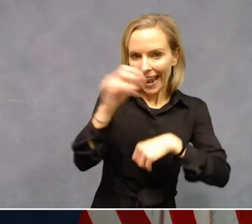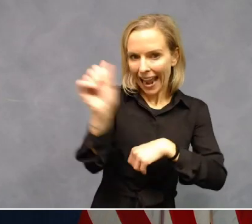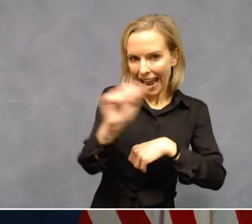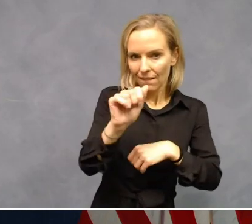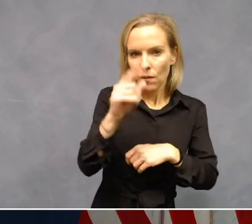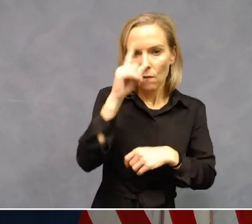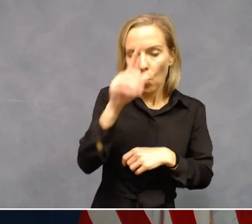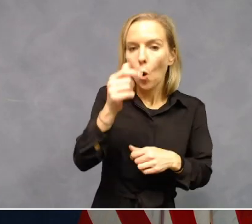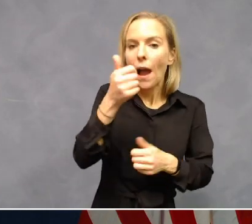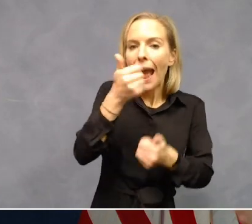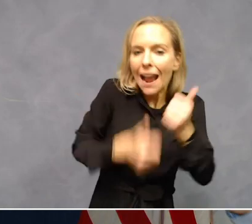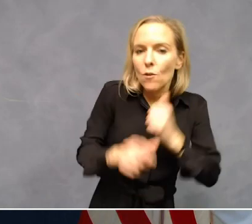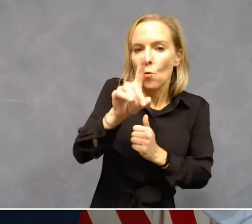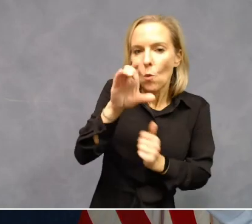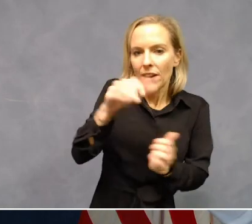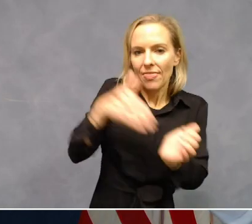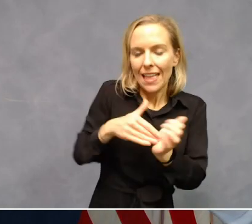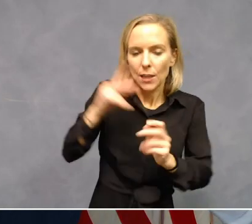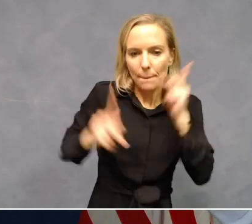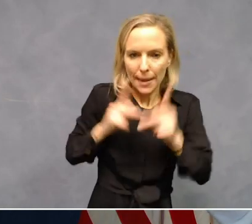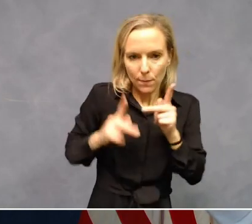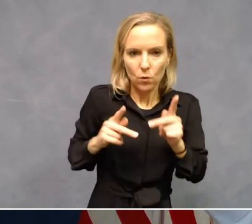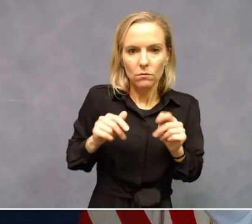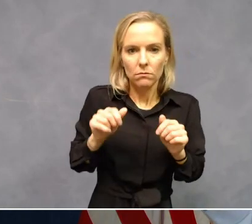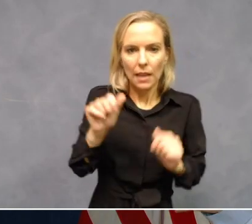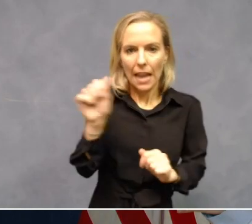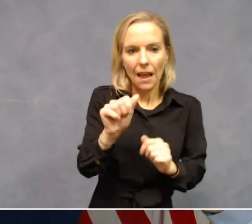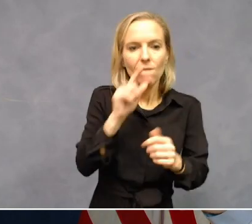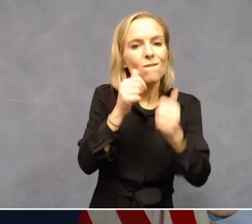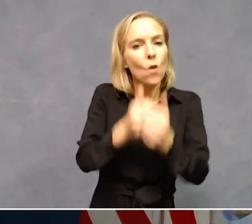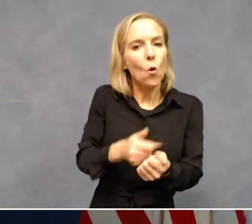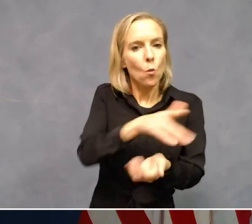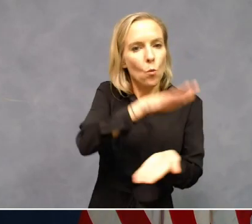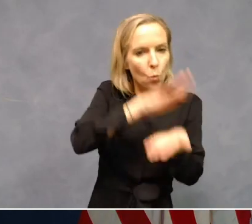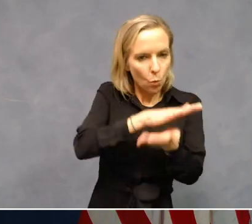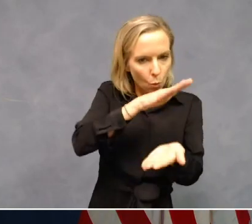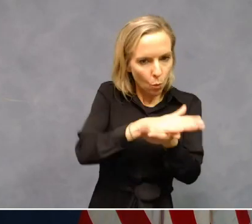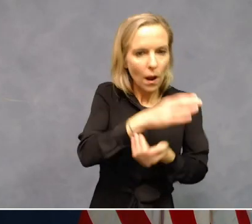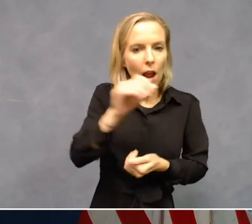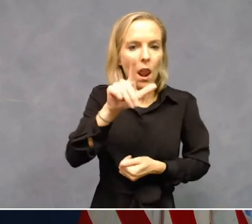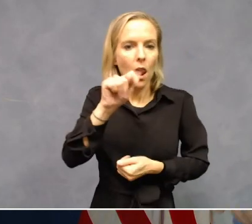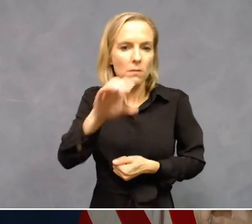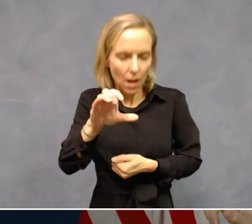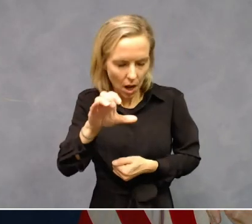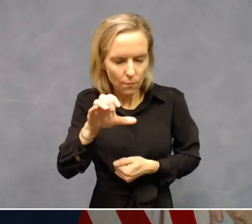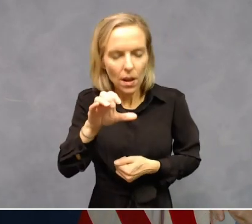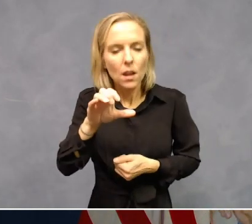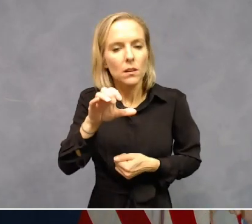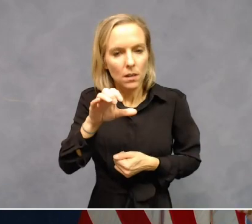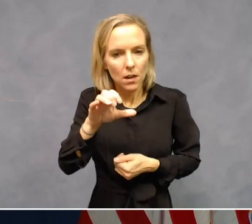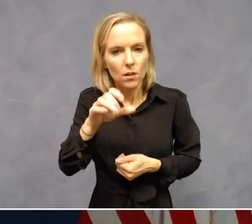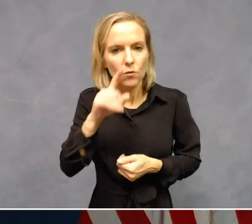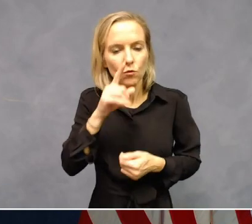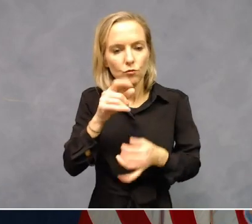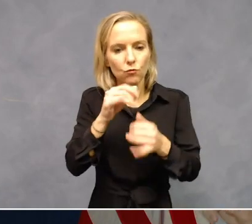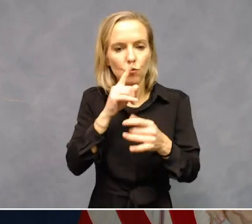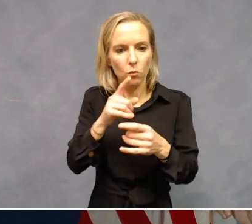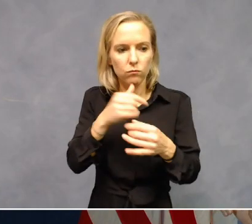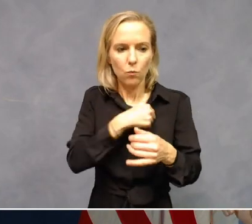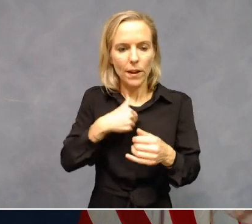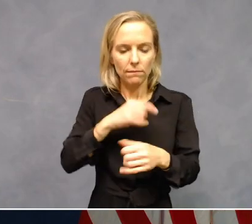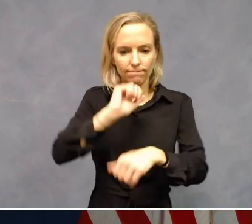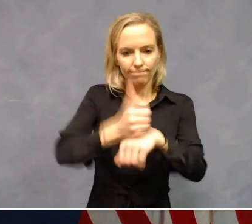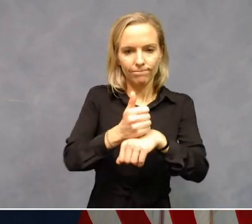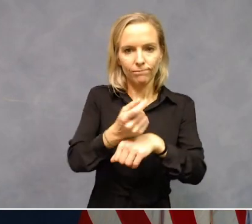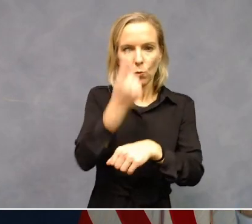individuals that we use with schools and with long-term care. So it creates one metric. We believe our